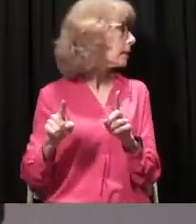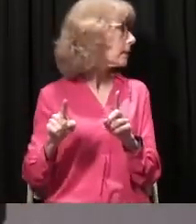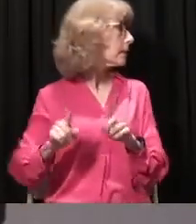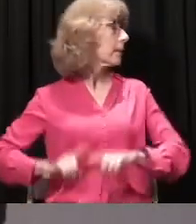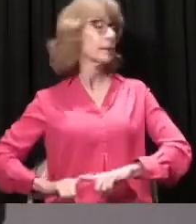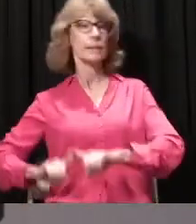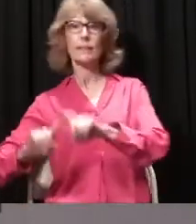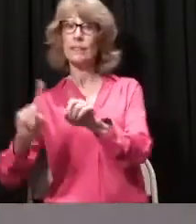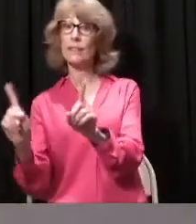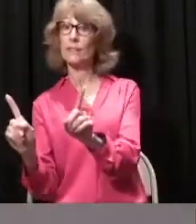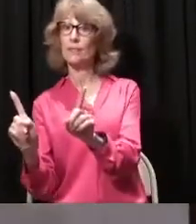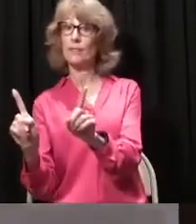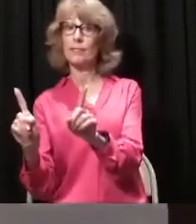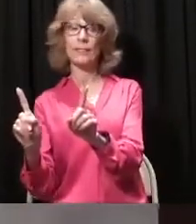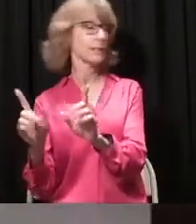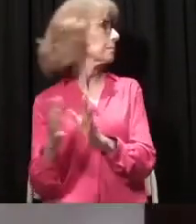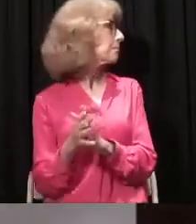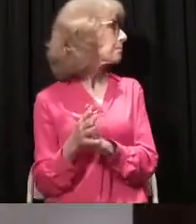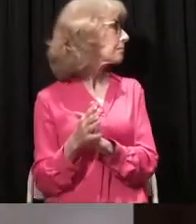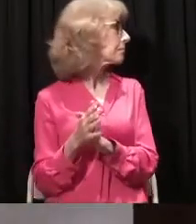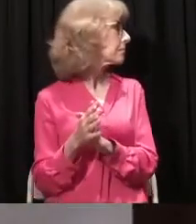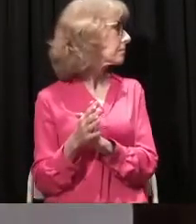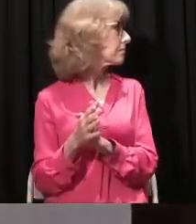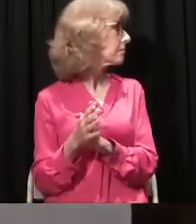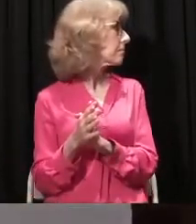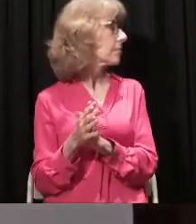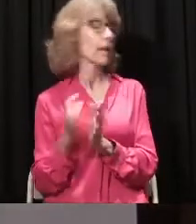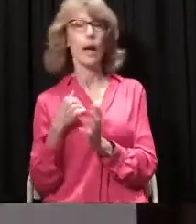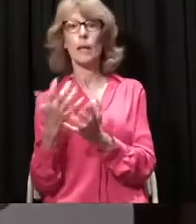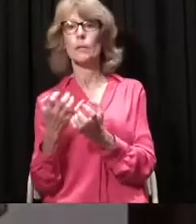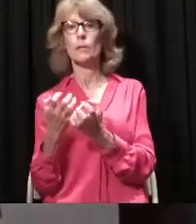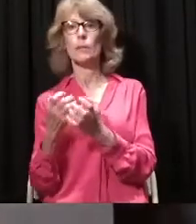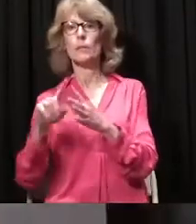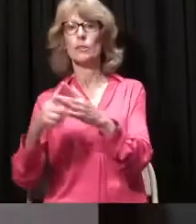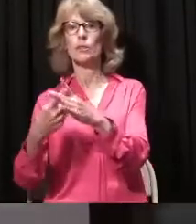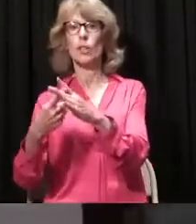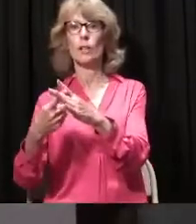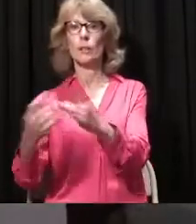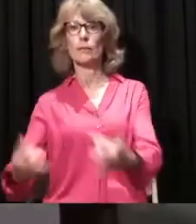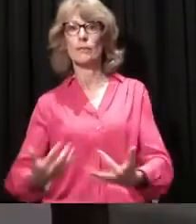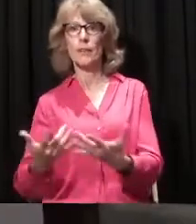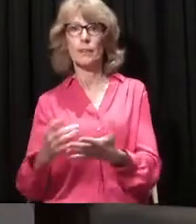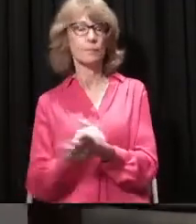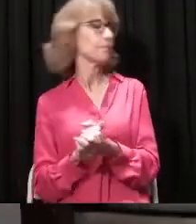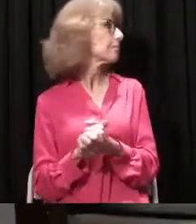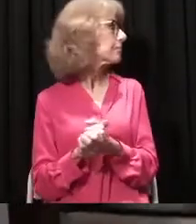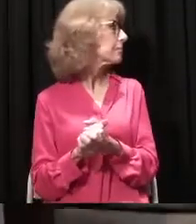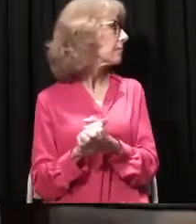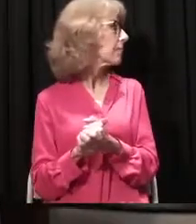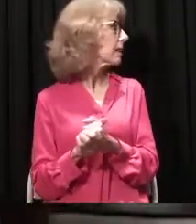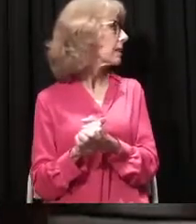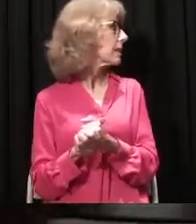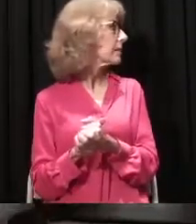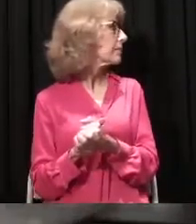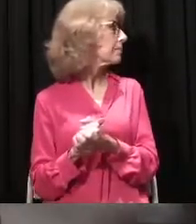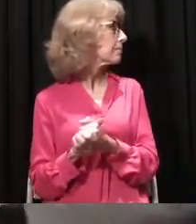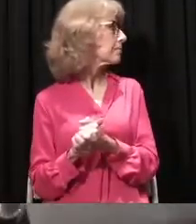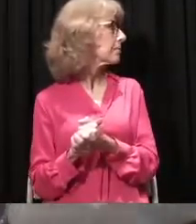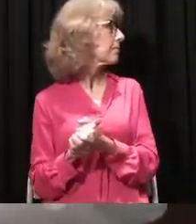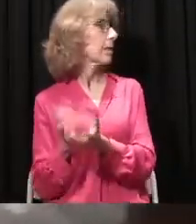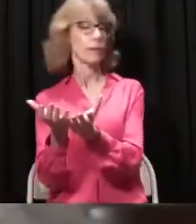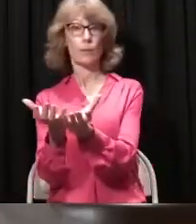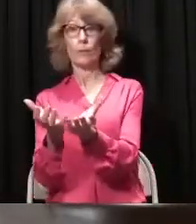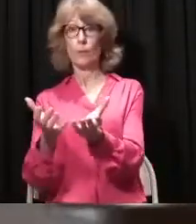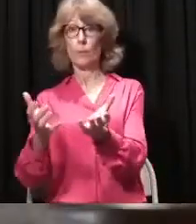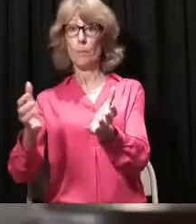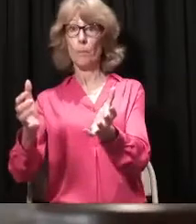I can bring this over here without setting the church on fire. All right, different image here. This is a bowl. It's got a bunch of candles